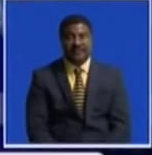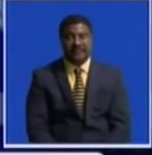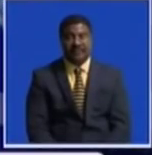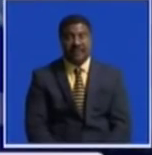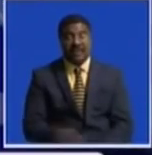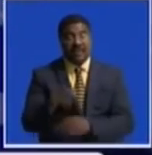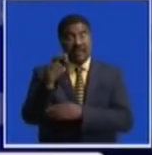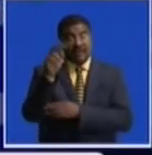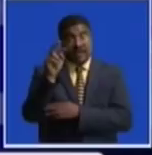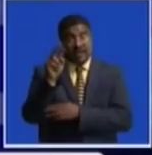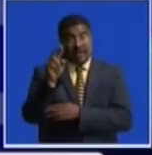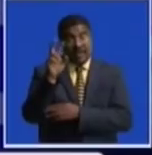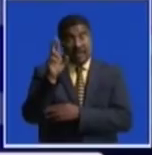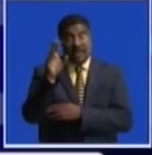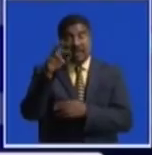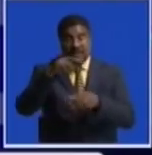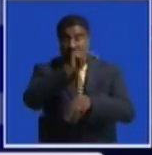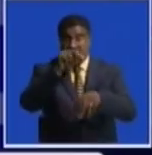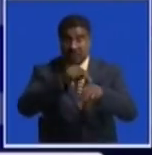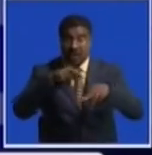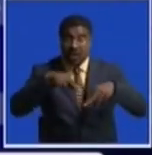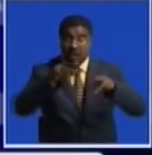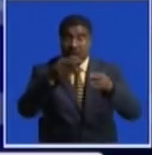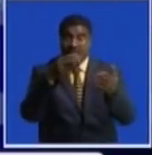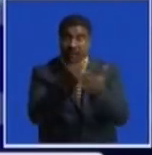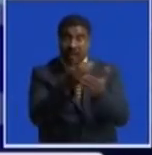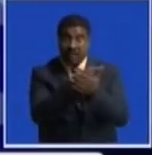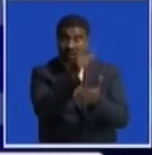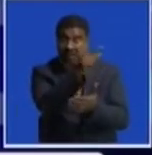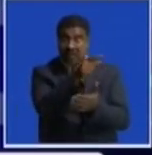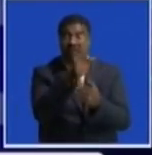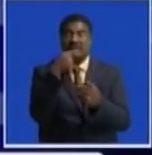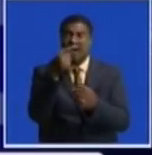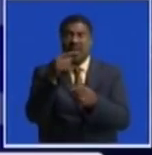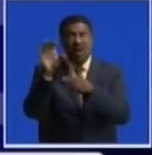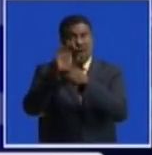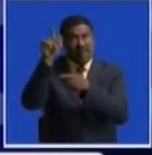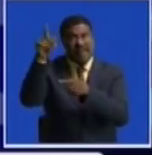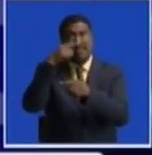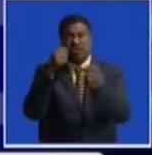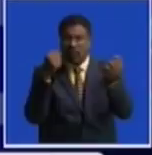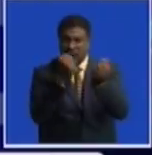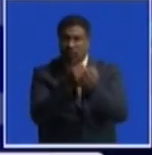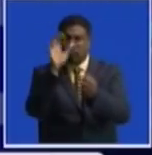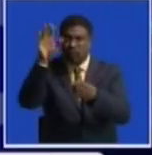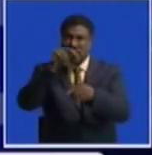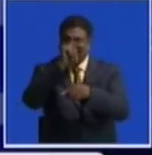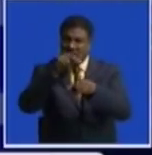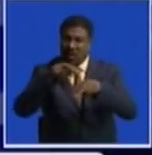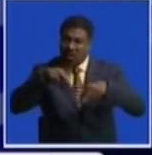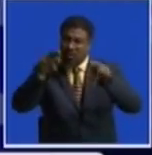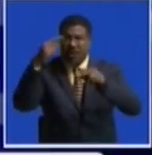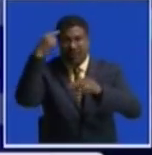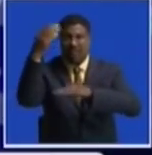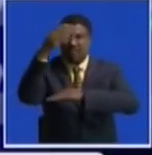The National Road Fund Agency has urged Copperbelt residents to support road tolling as a homegrown and sustainable way of funding road maintenance